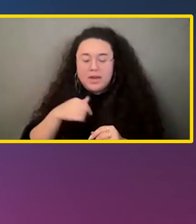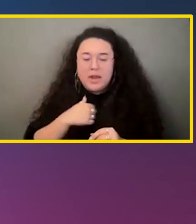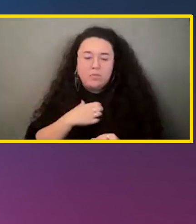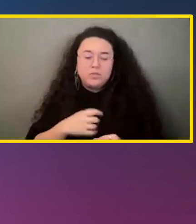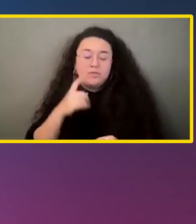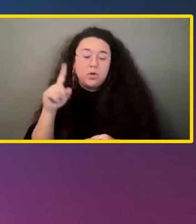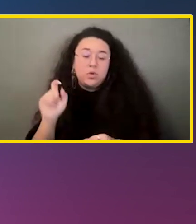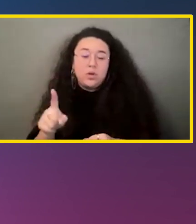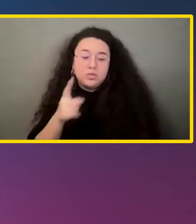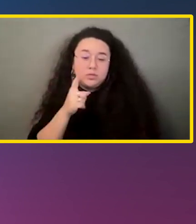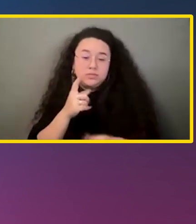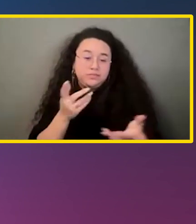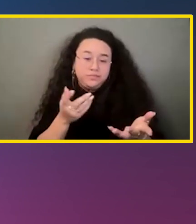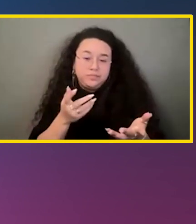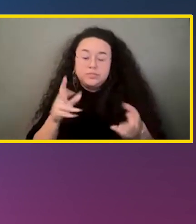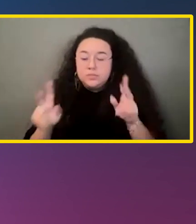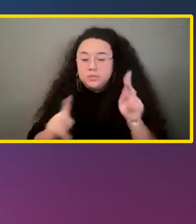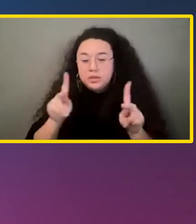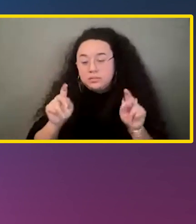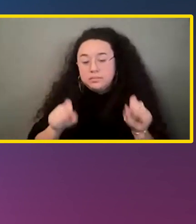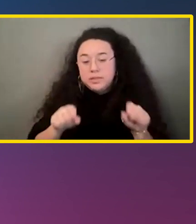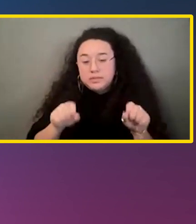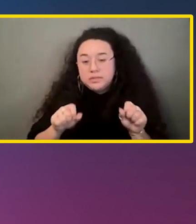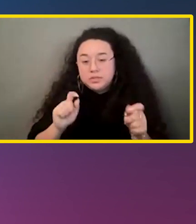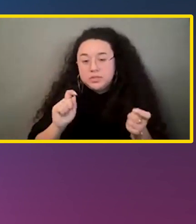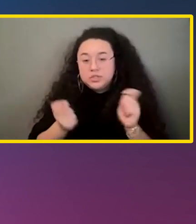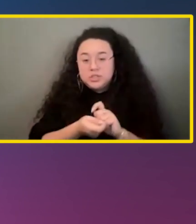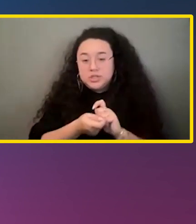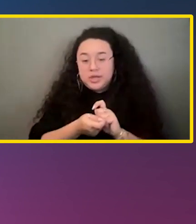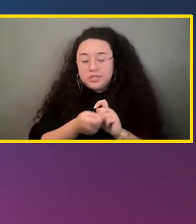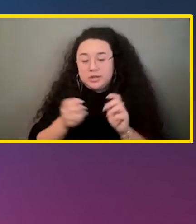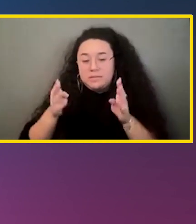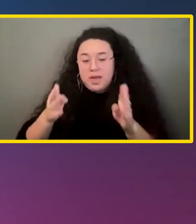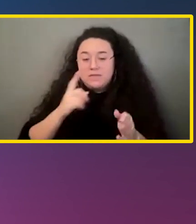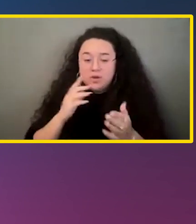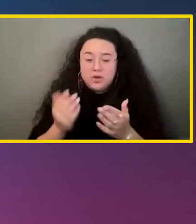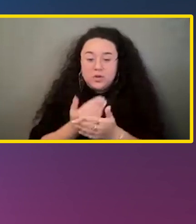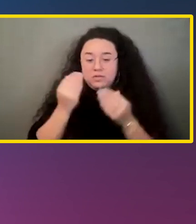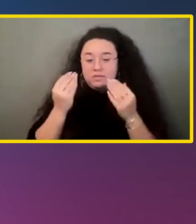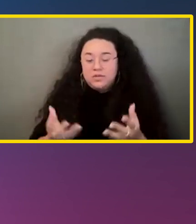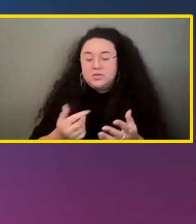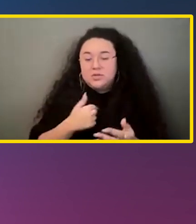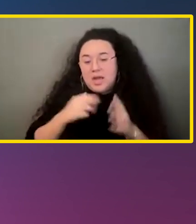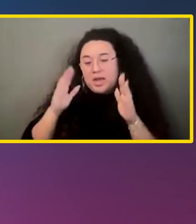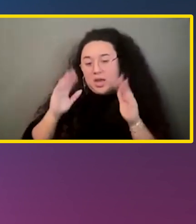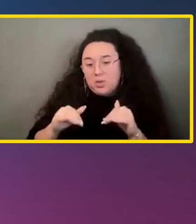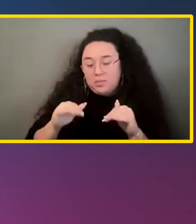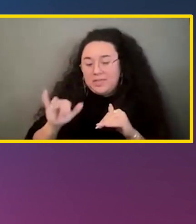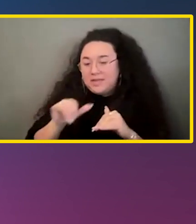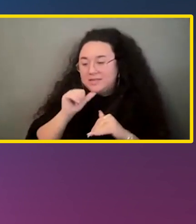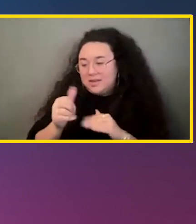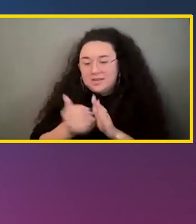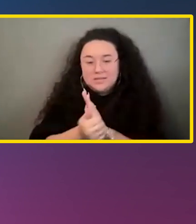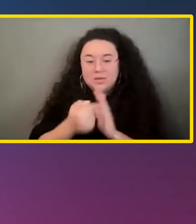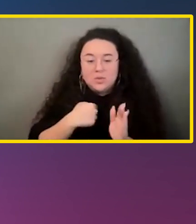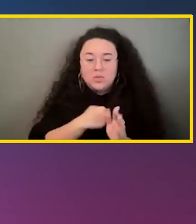your question of people being able to change course when they get new information, I hope that's not a skill we